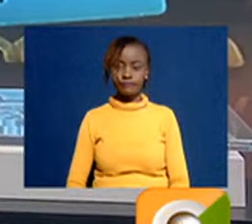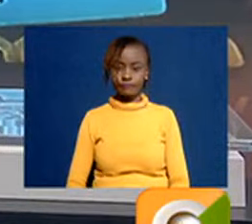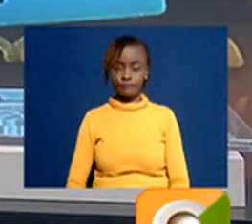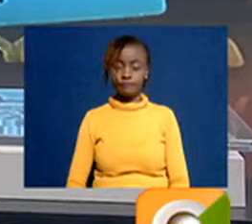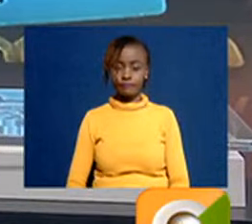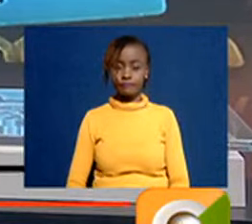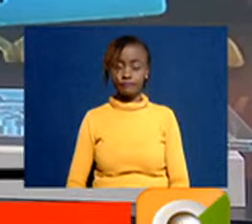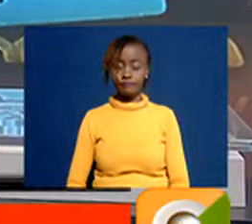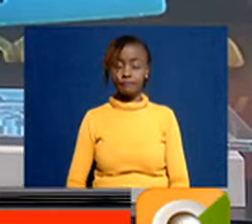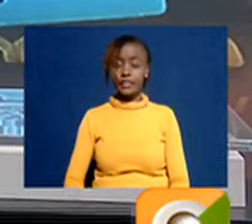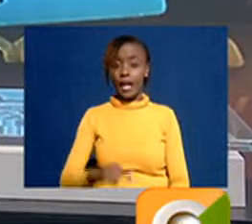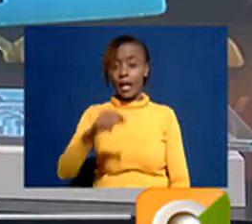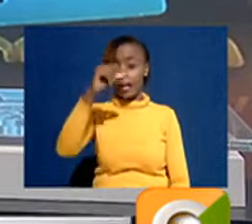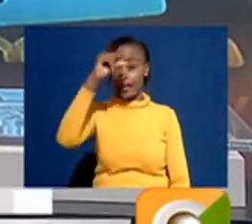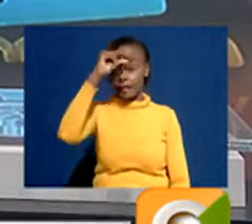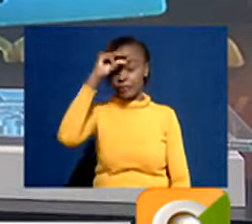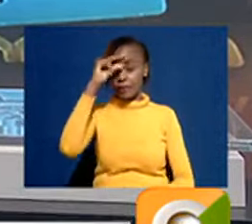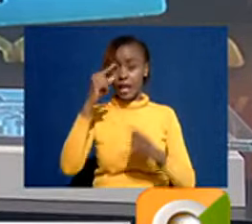The government has announced that